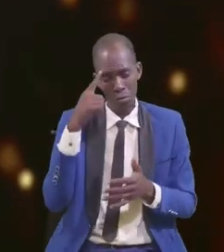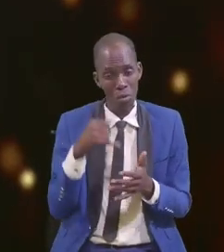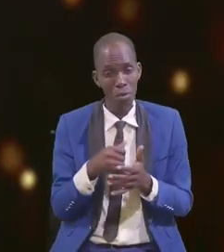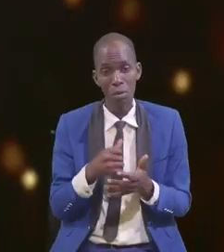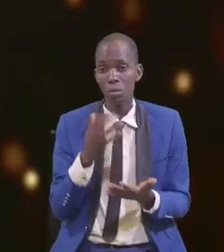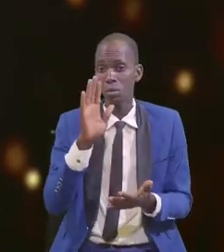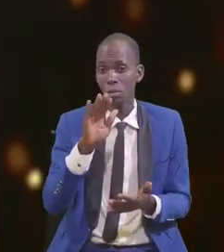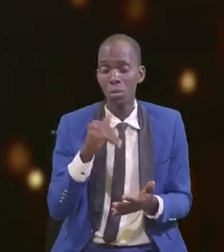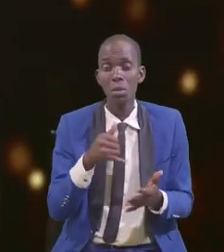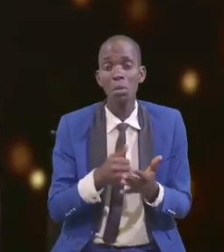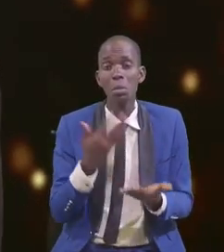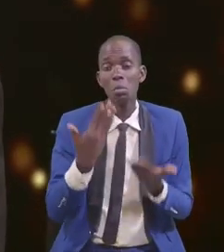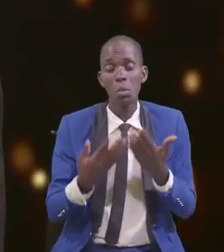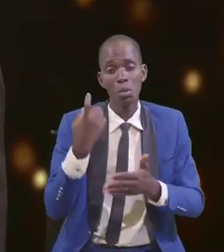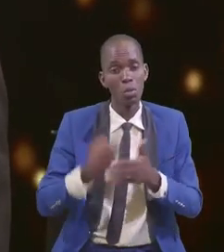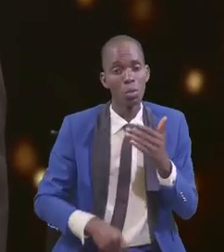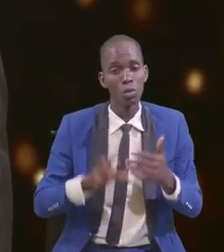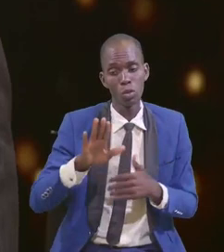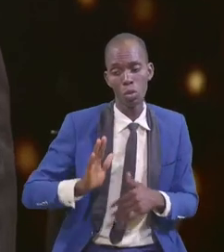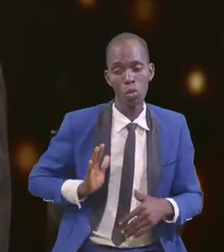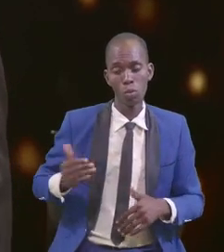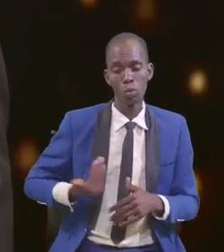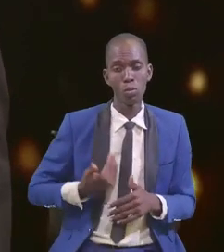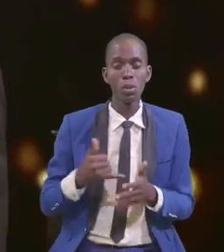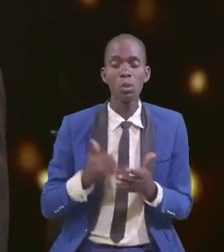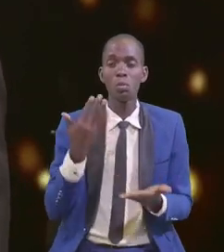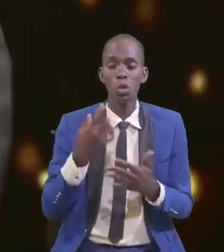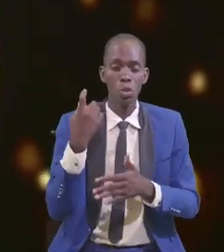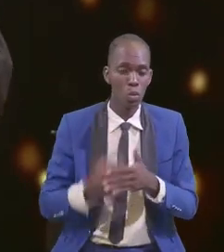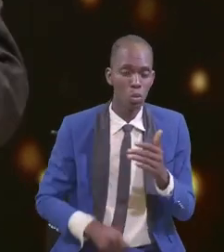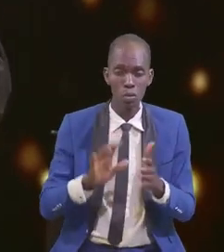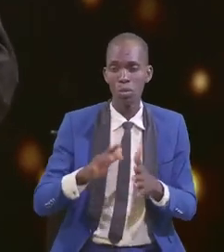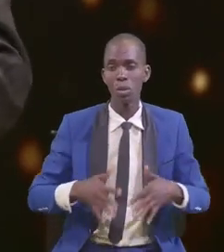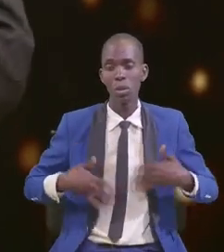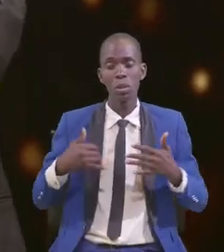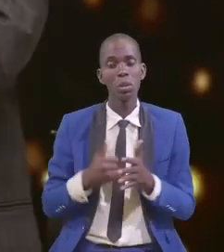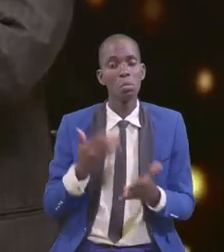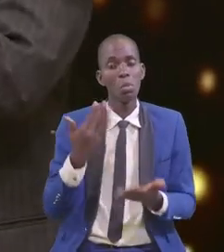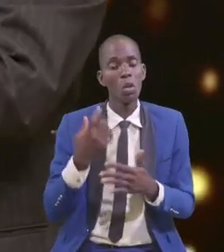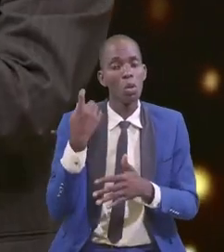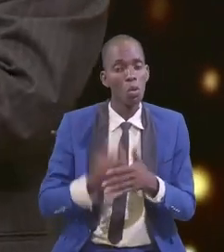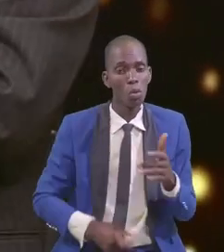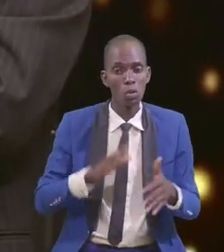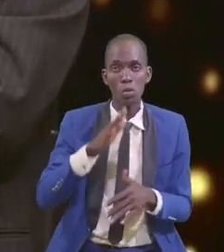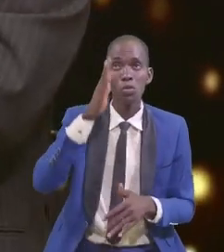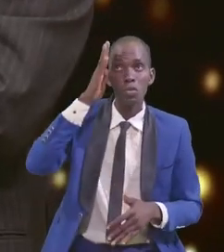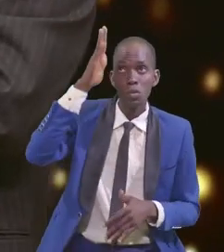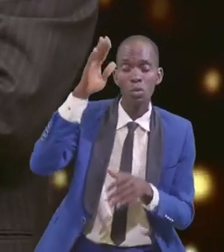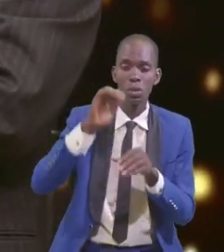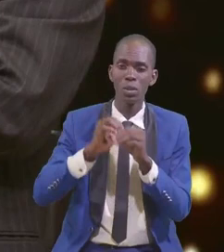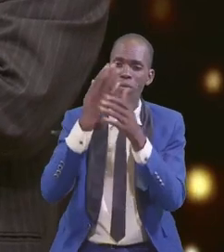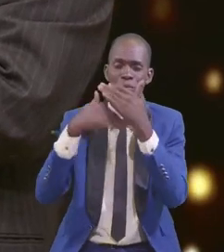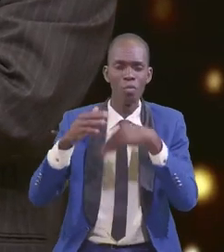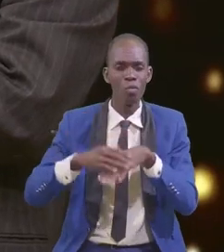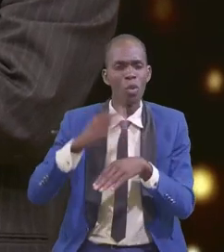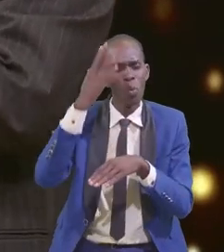soul, with your eternity. You may pay that price with your destiny. The thing is, leave it in